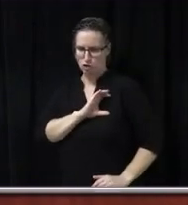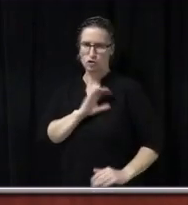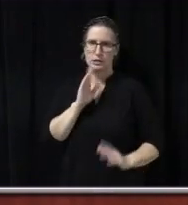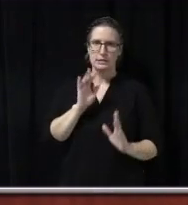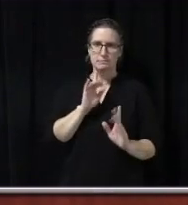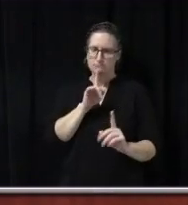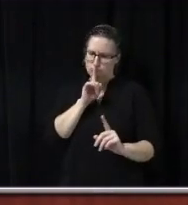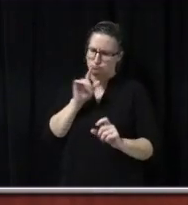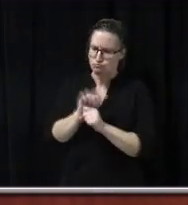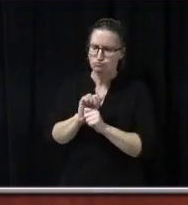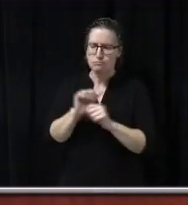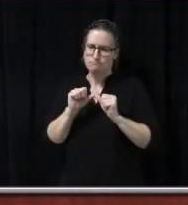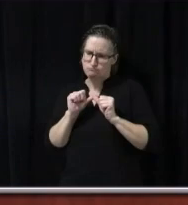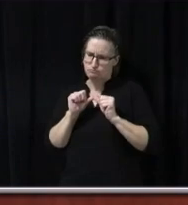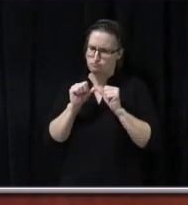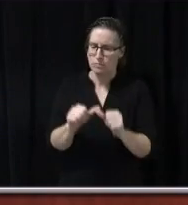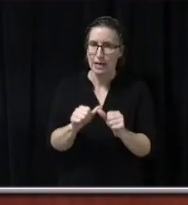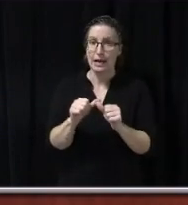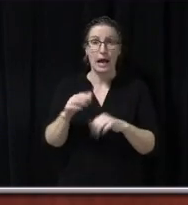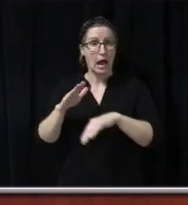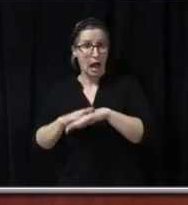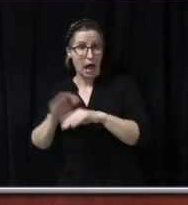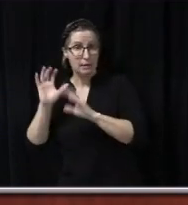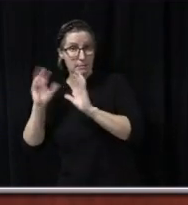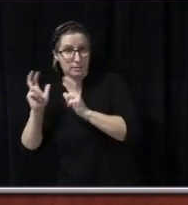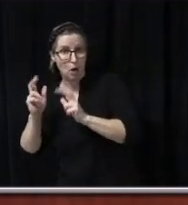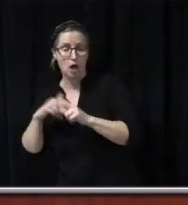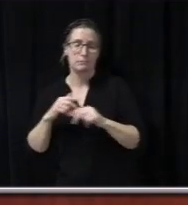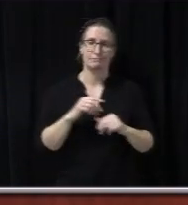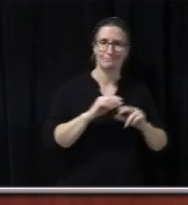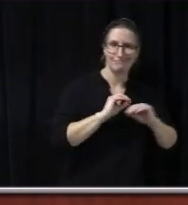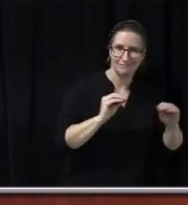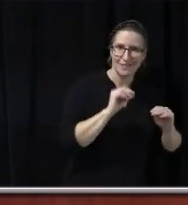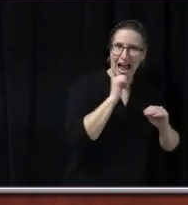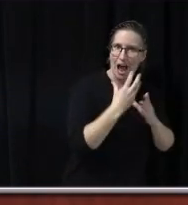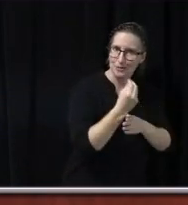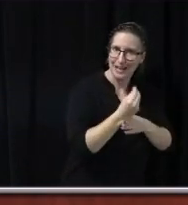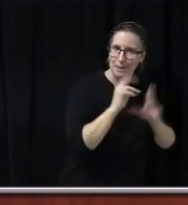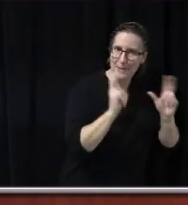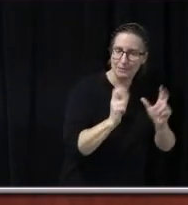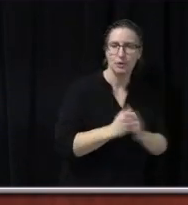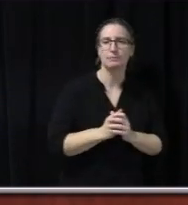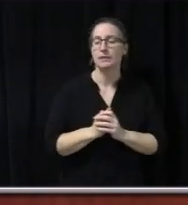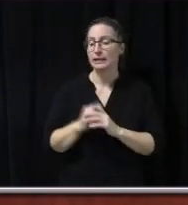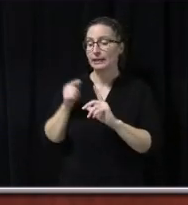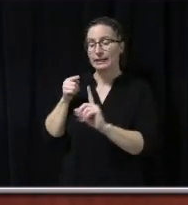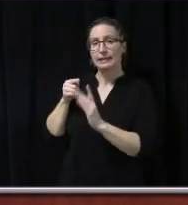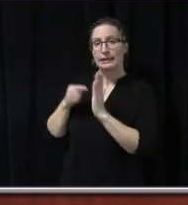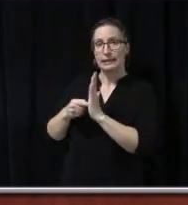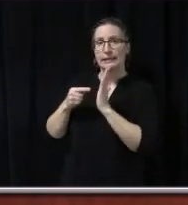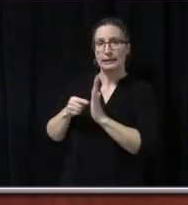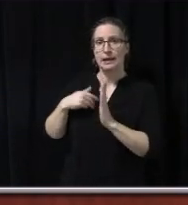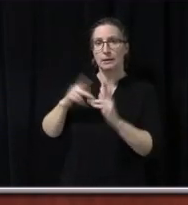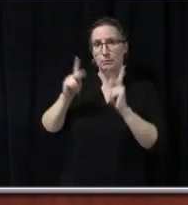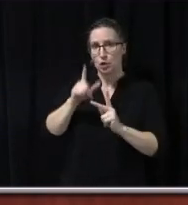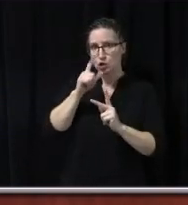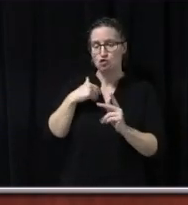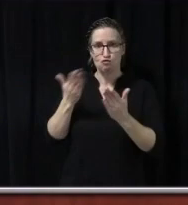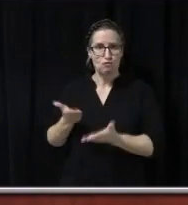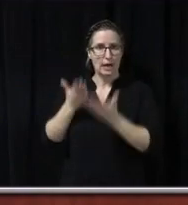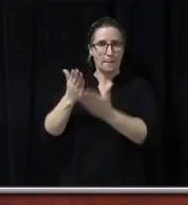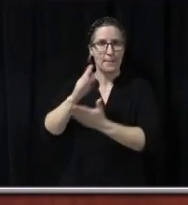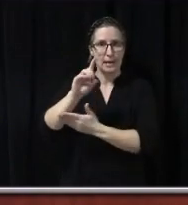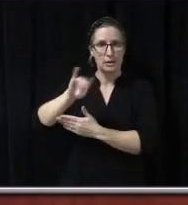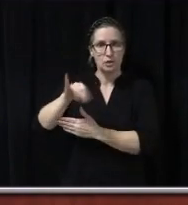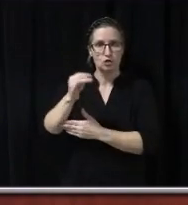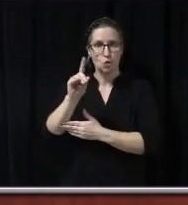and perseverance both on and off the court. In recommending Jordyn, Angela Meldonian, executive director of the University